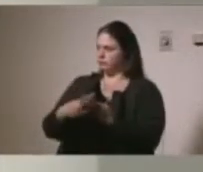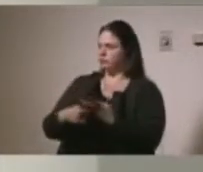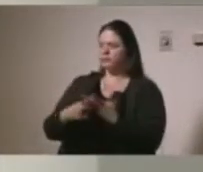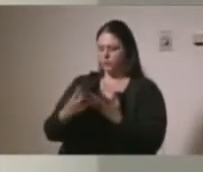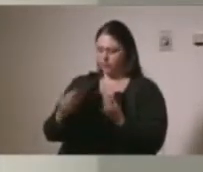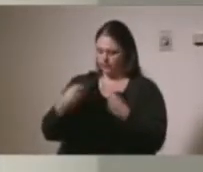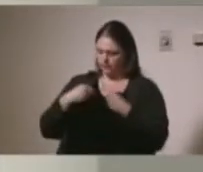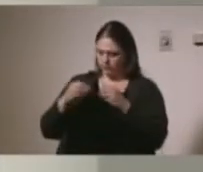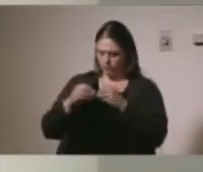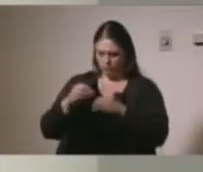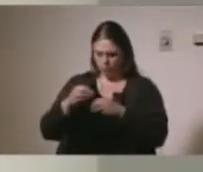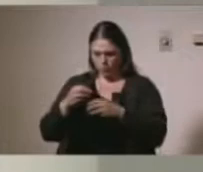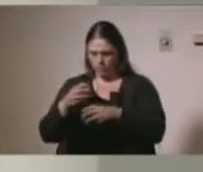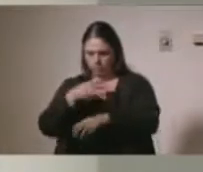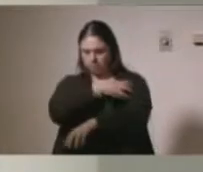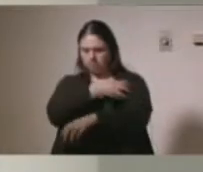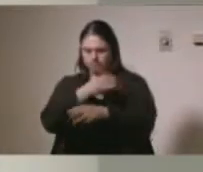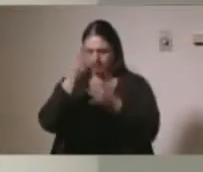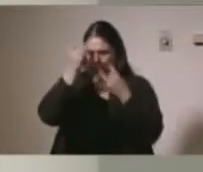strategy.